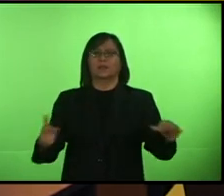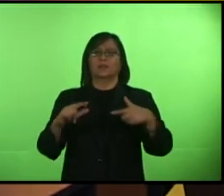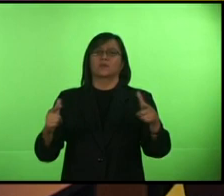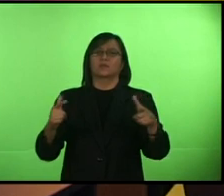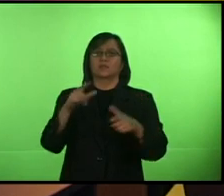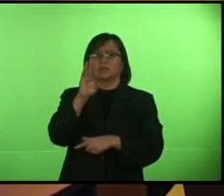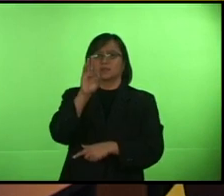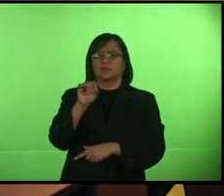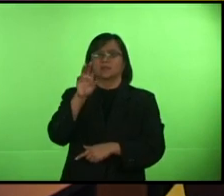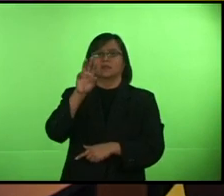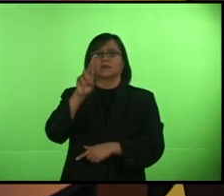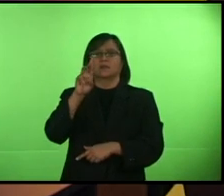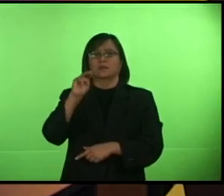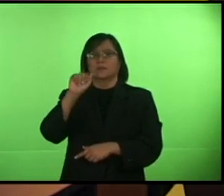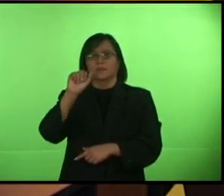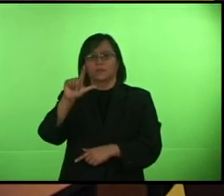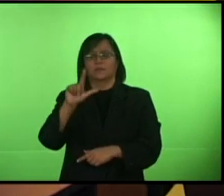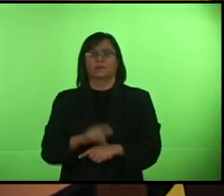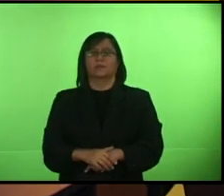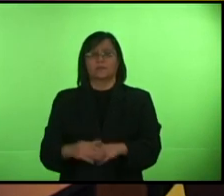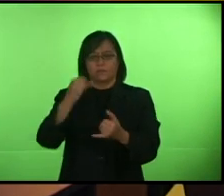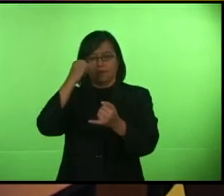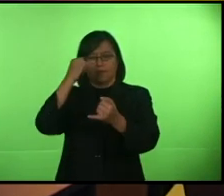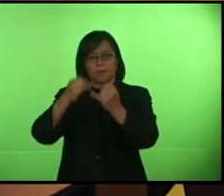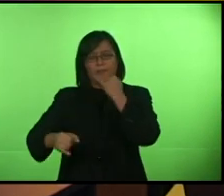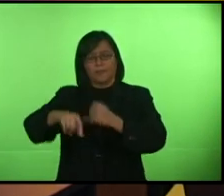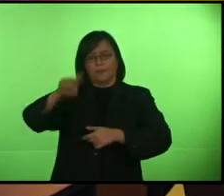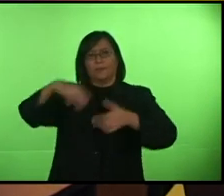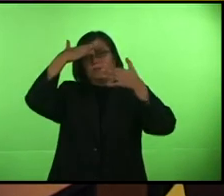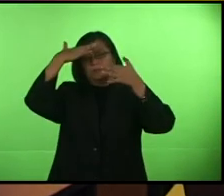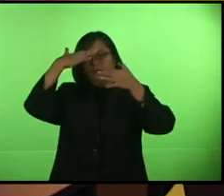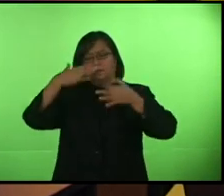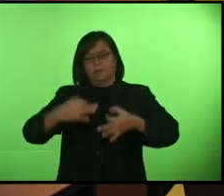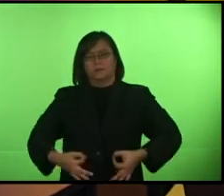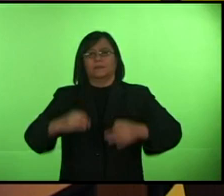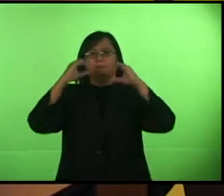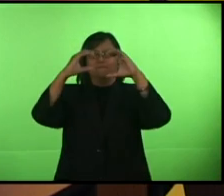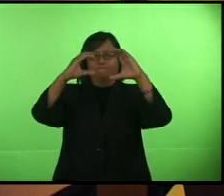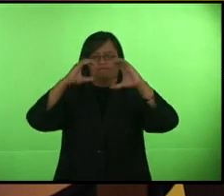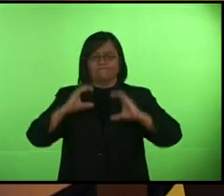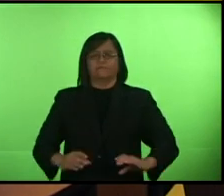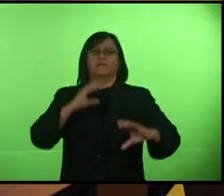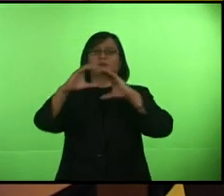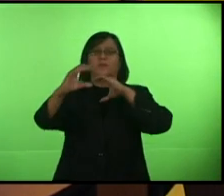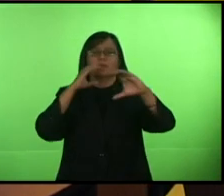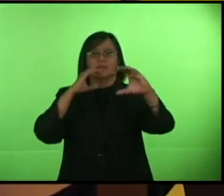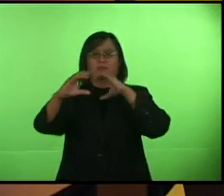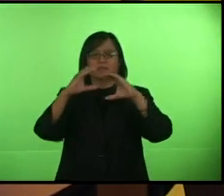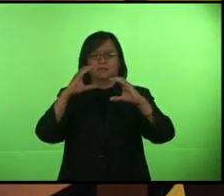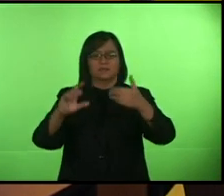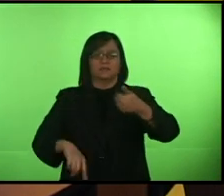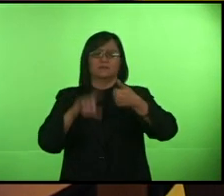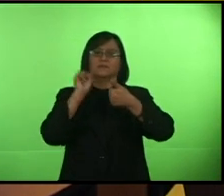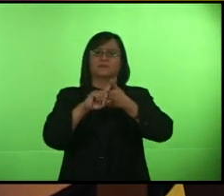then, lastly, you must make decisions about the most appropriate channel of